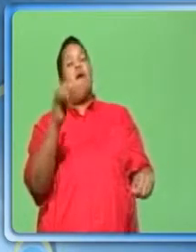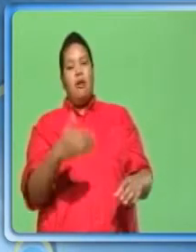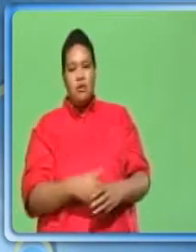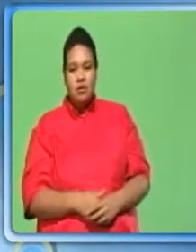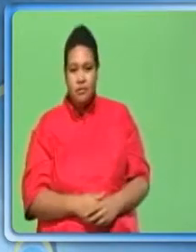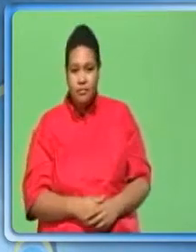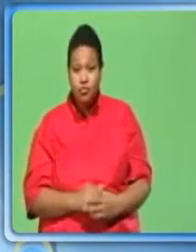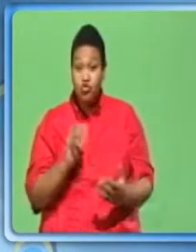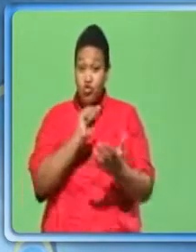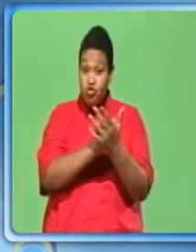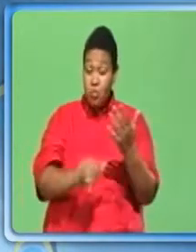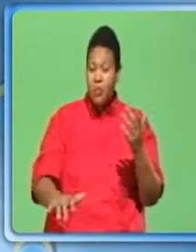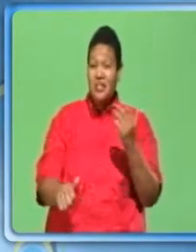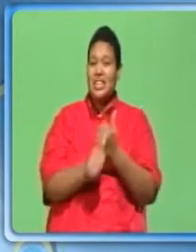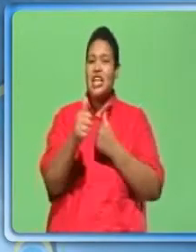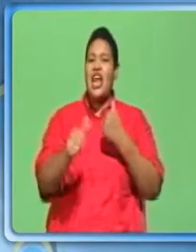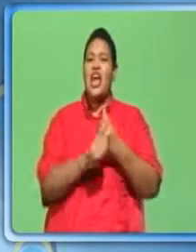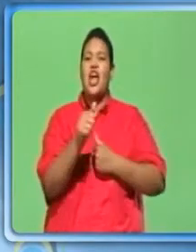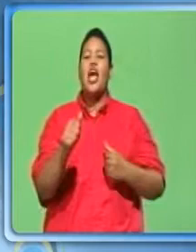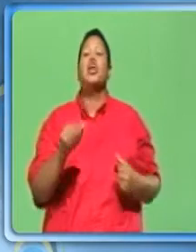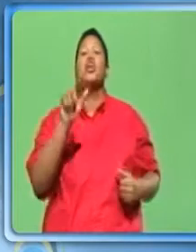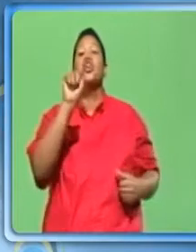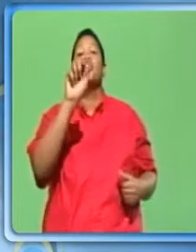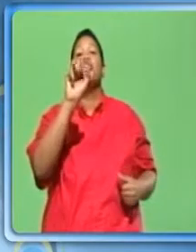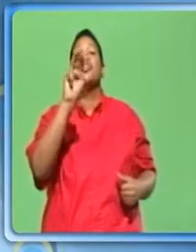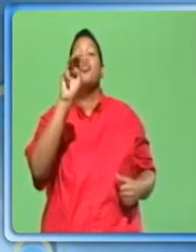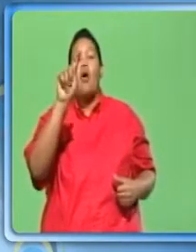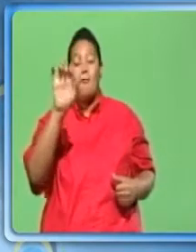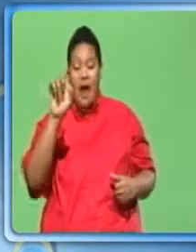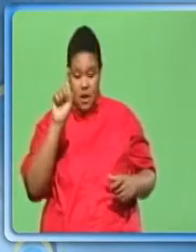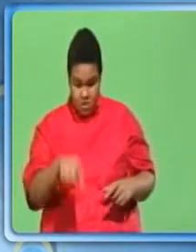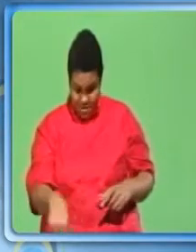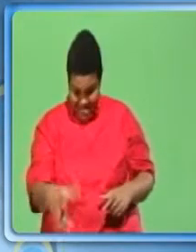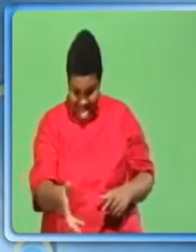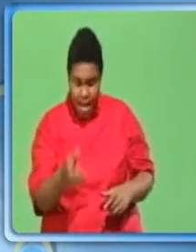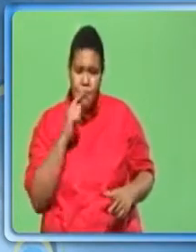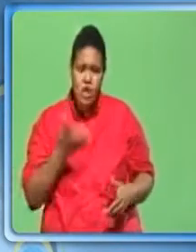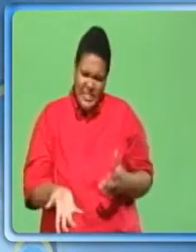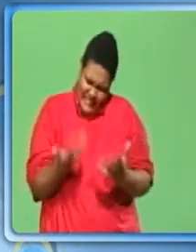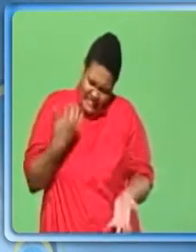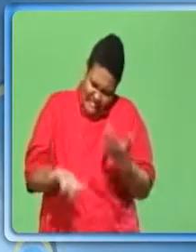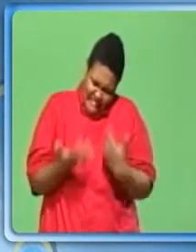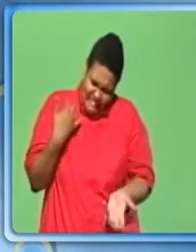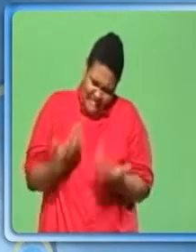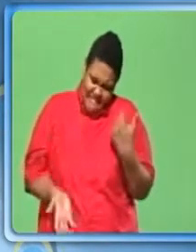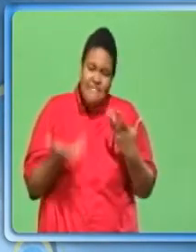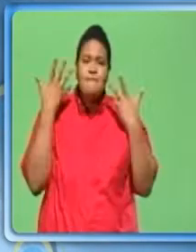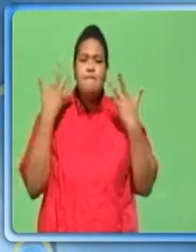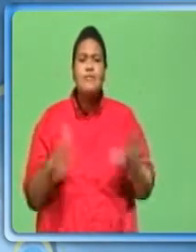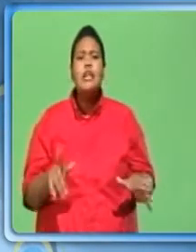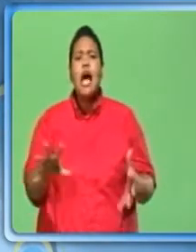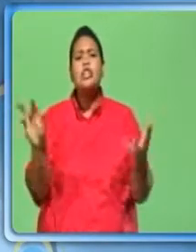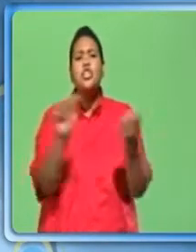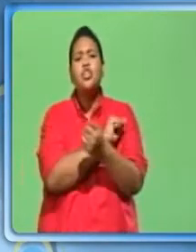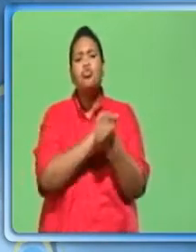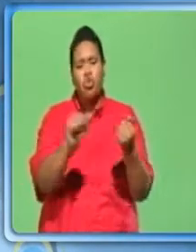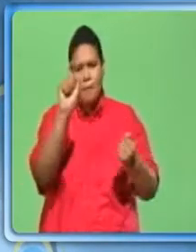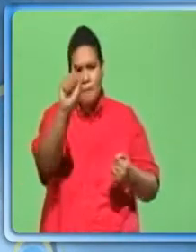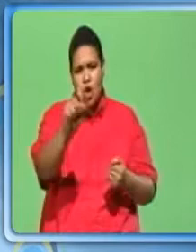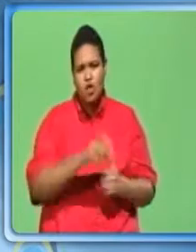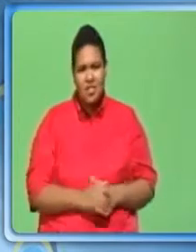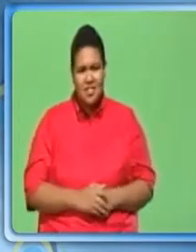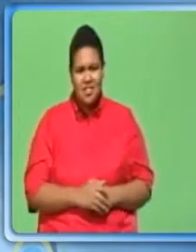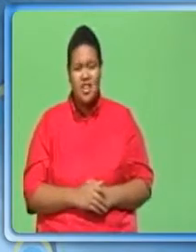To remove this danger, the termite nests must be dug out and its contents destroyed.